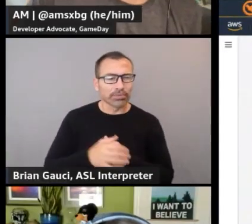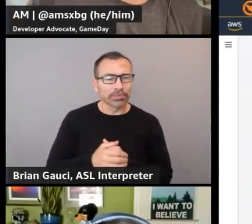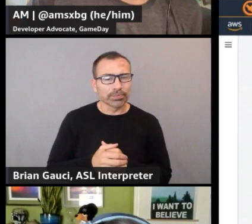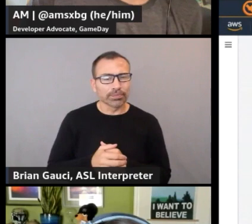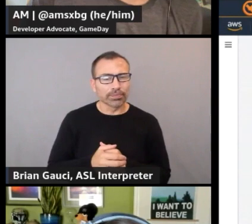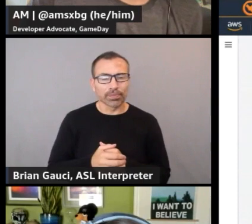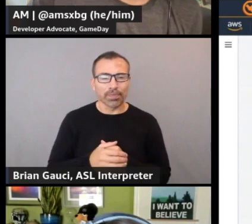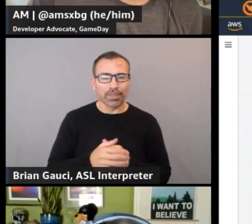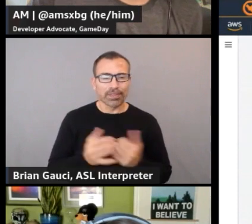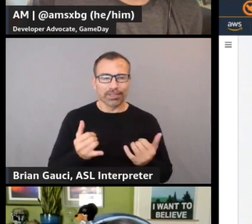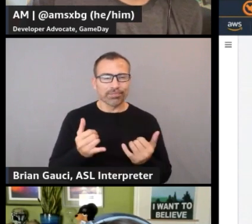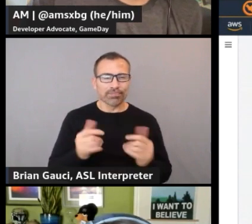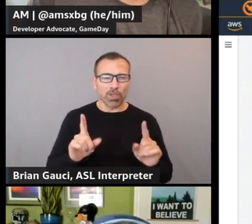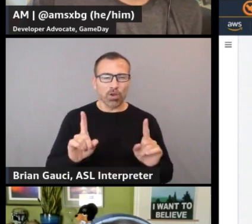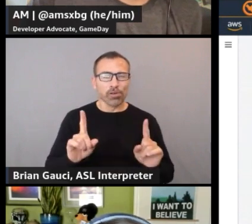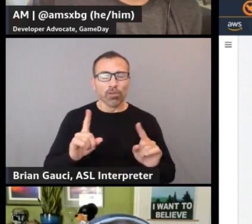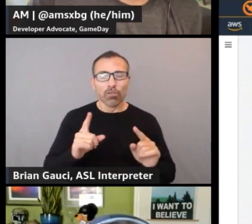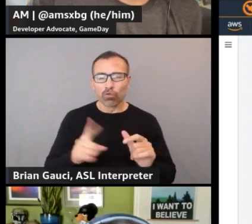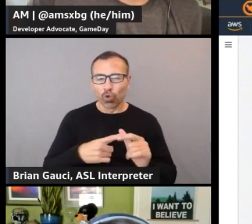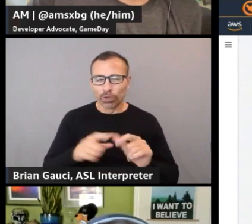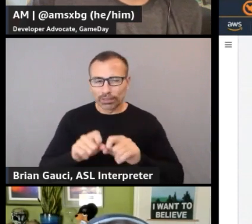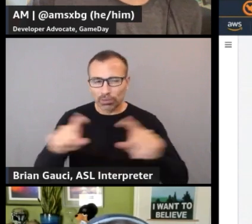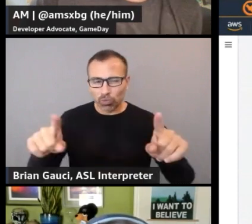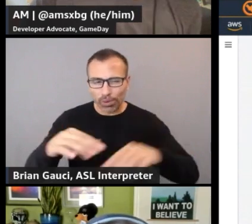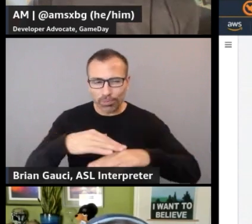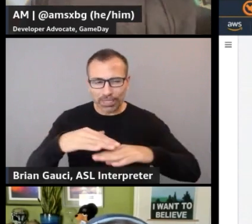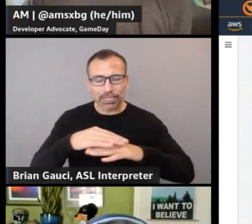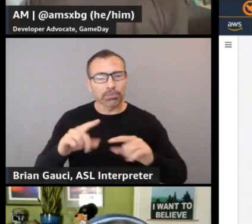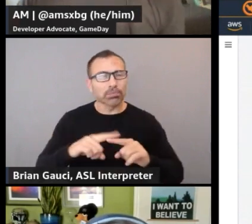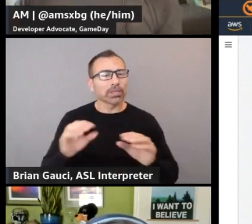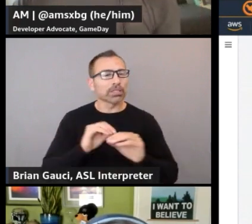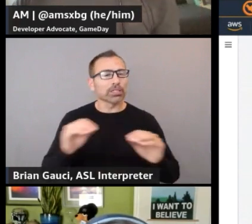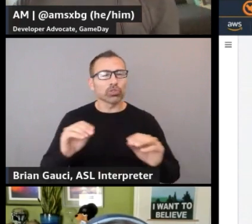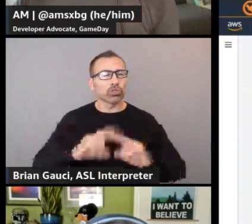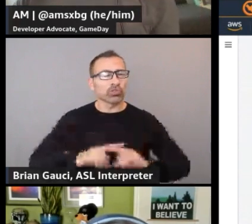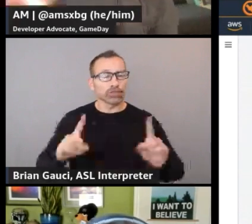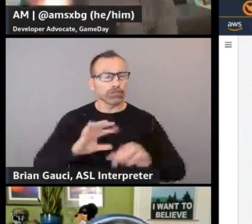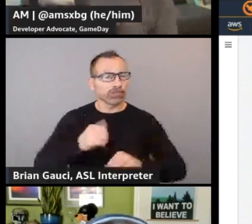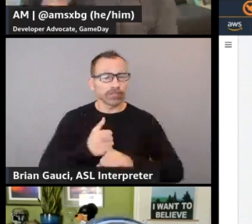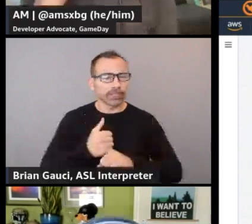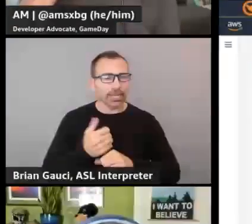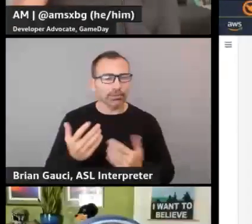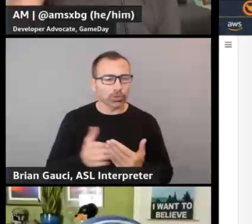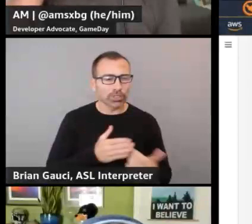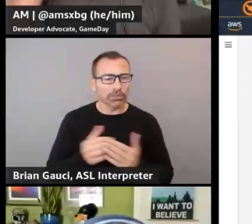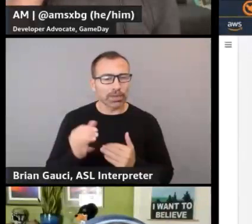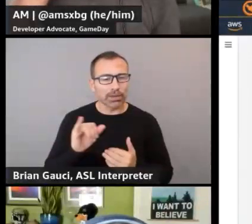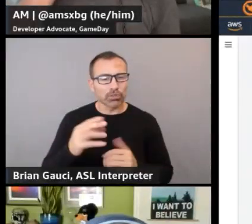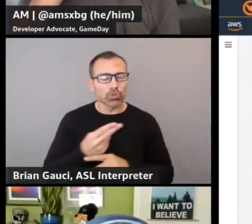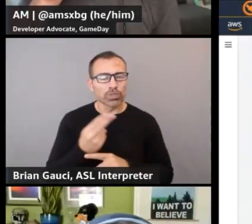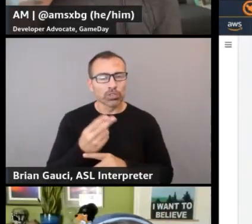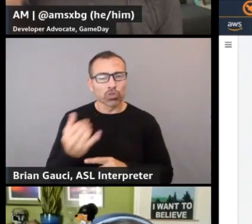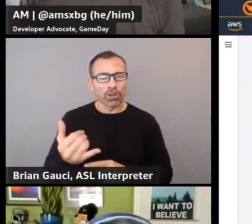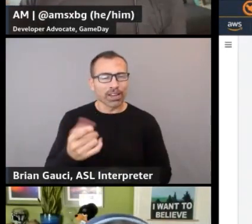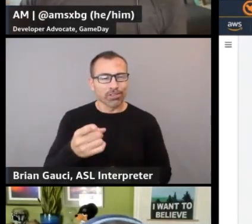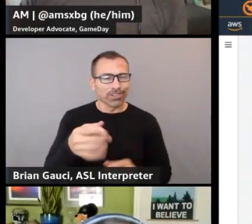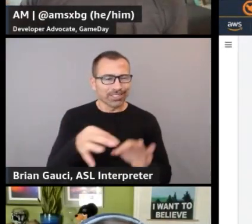Like after we do a basic deploy. There's no difference in setup whether you use this or not. So just for the sake of simplicity, I won't check